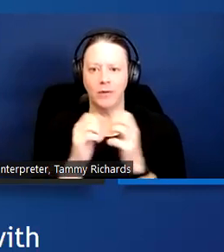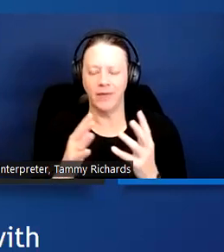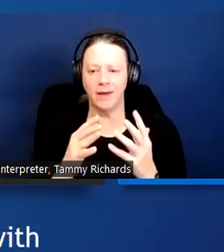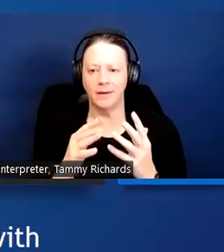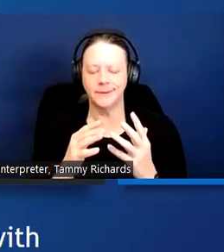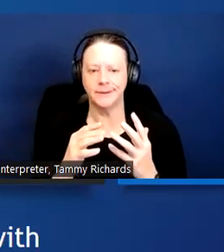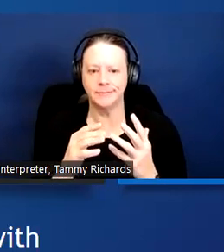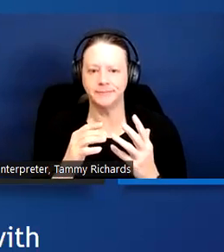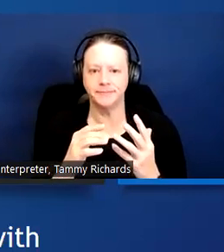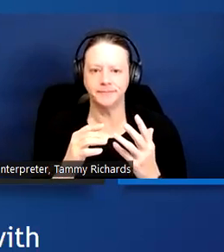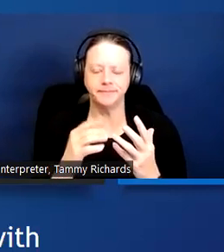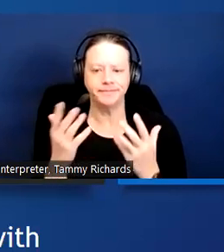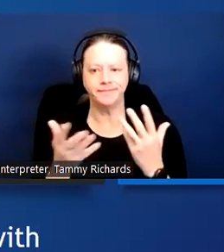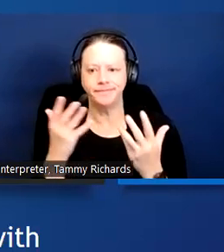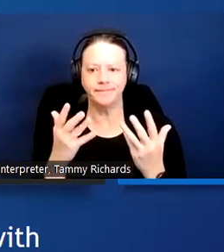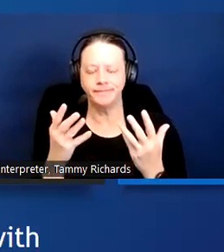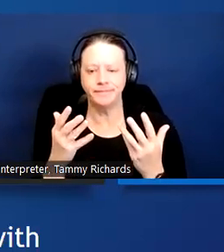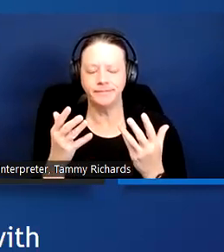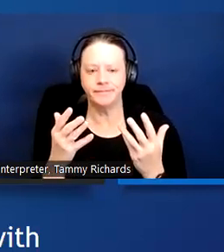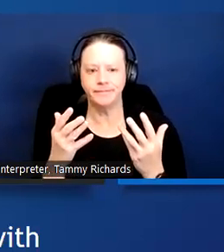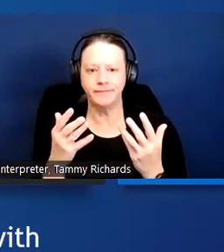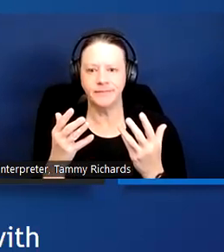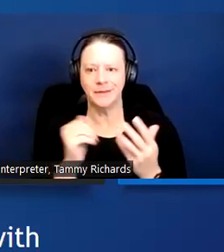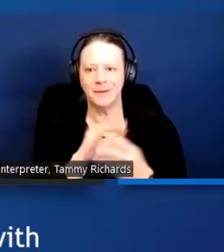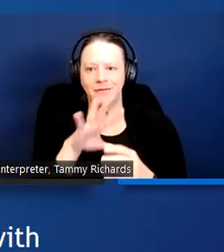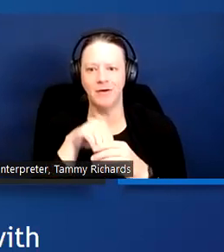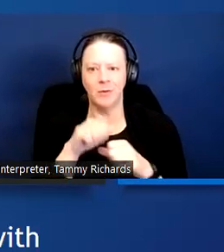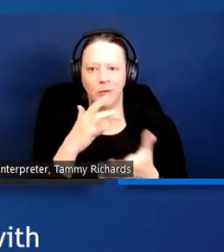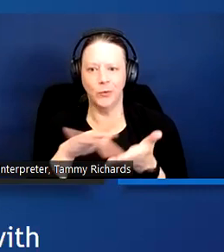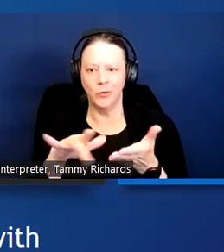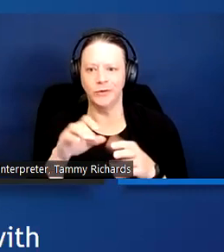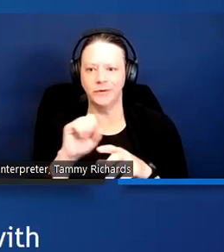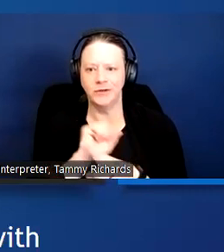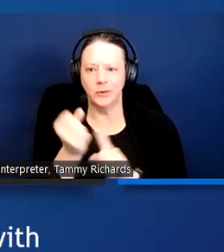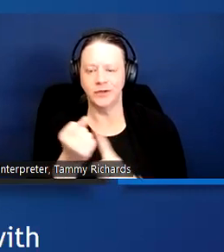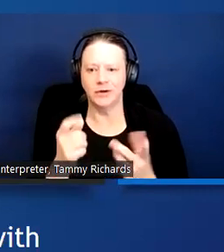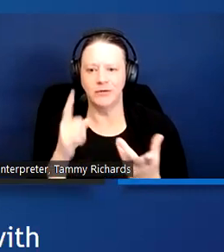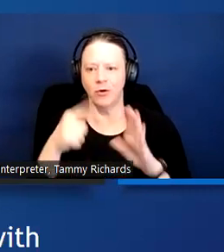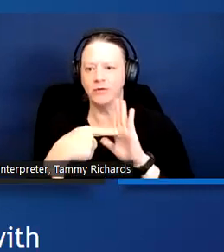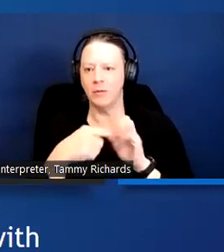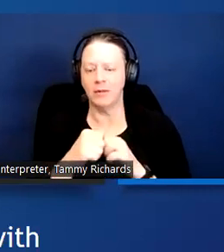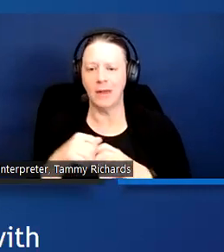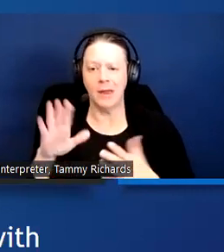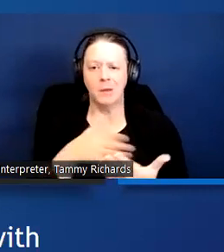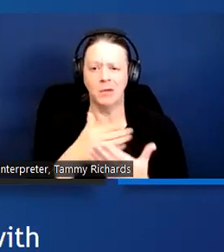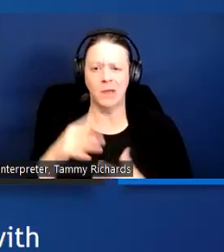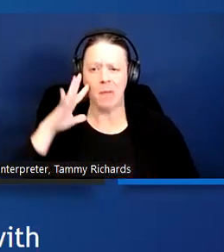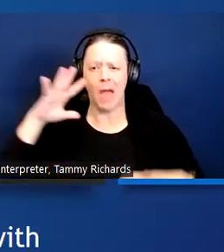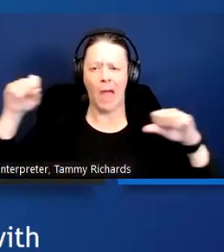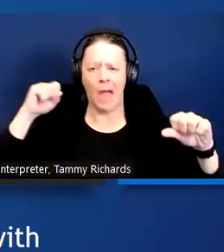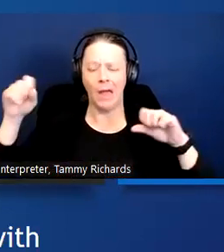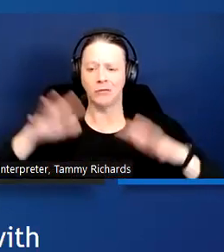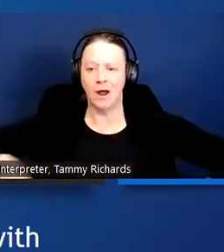in, potentially rude situations, like in a public space and blasting music across the room,